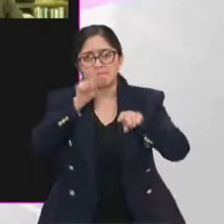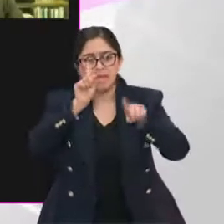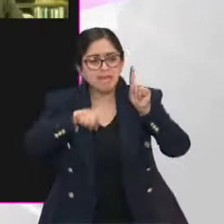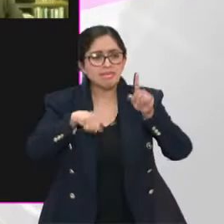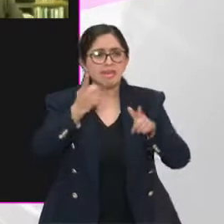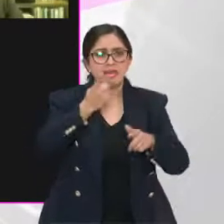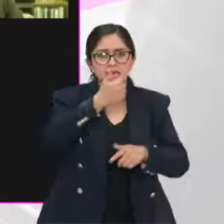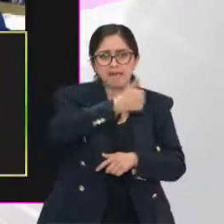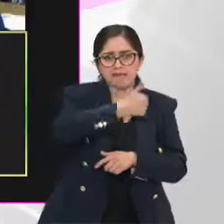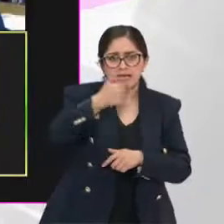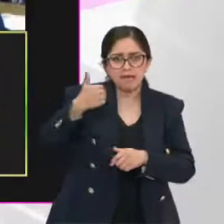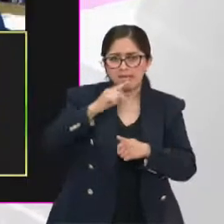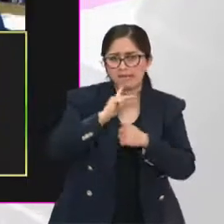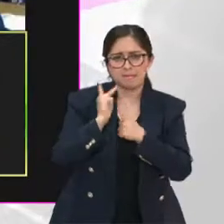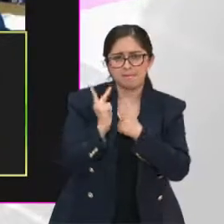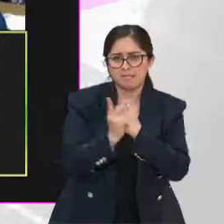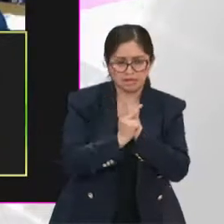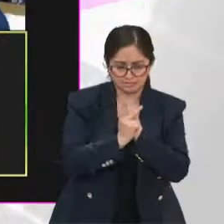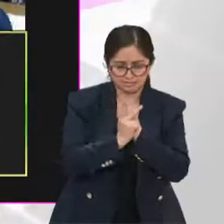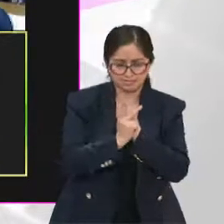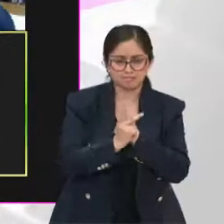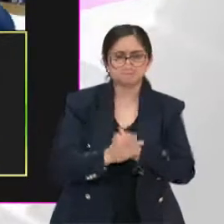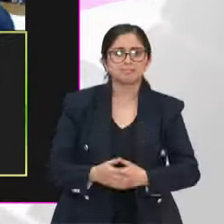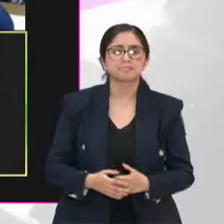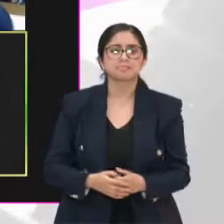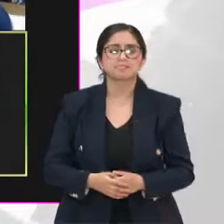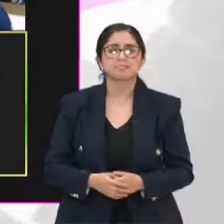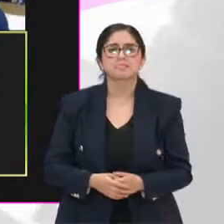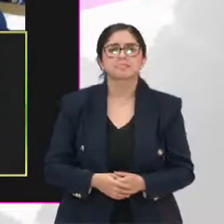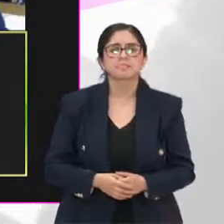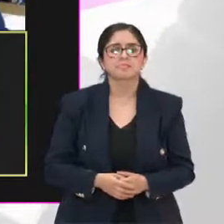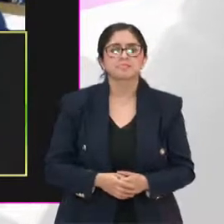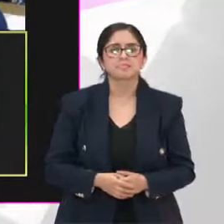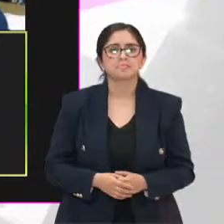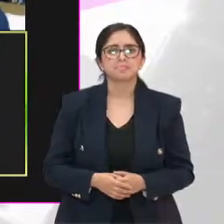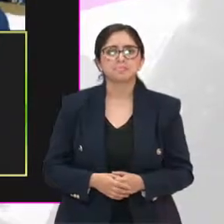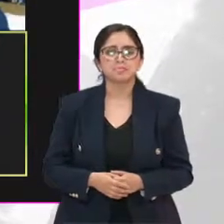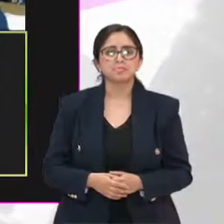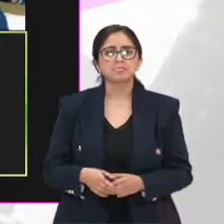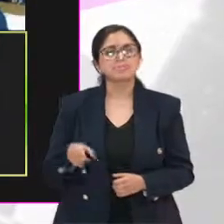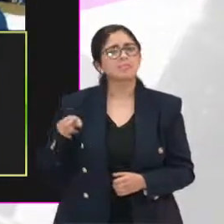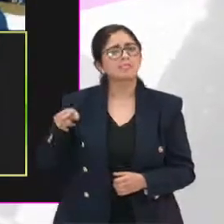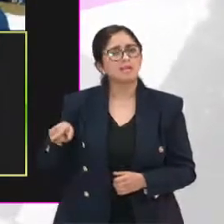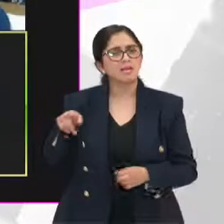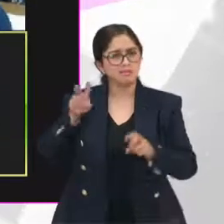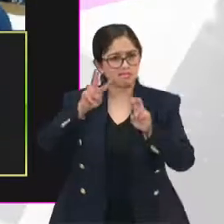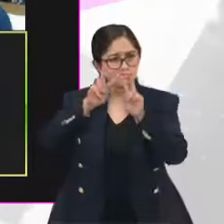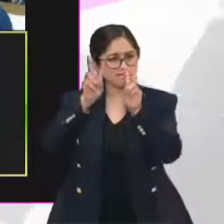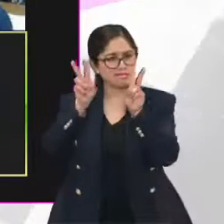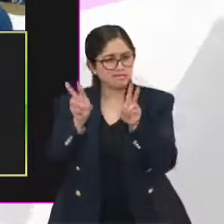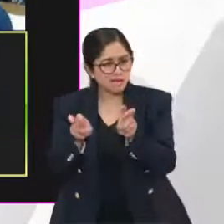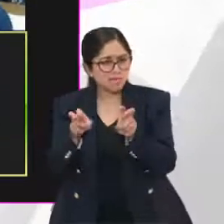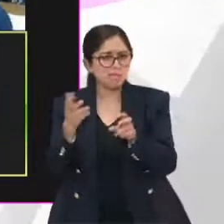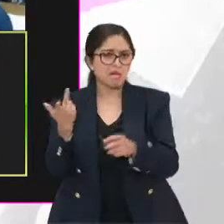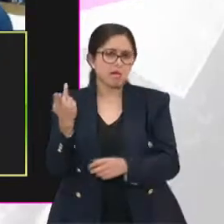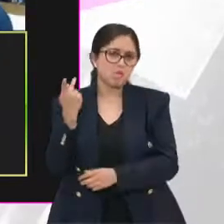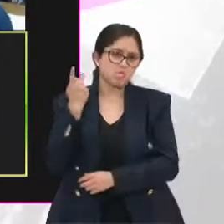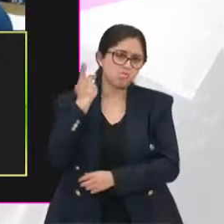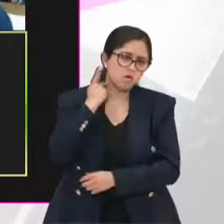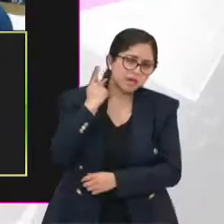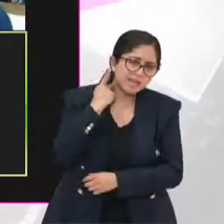some are similar and some are country specific. It is very clear that in the political